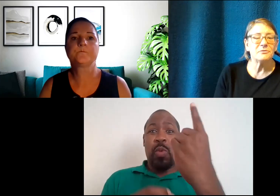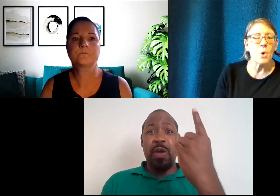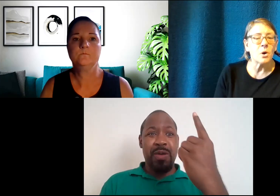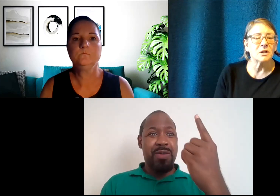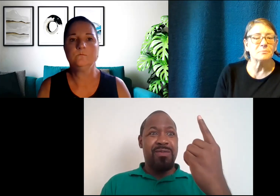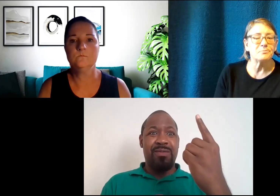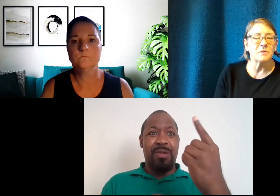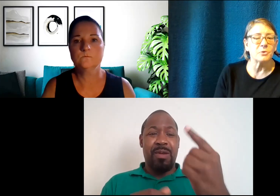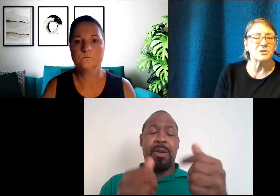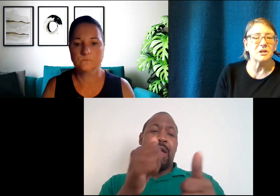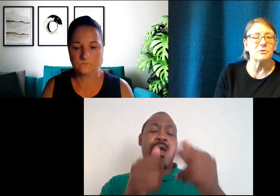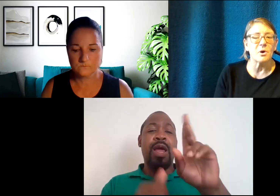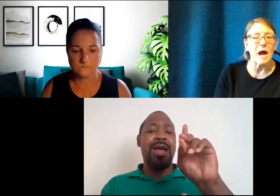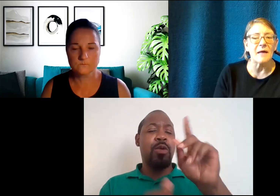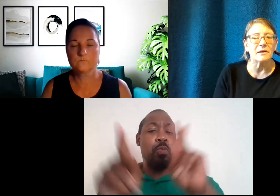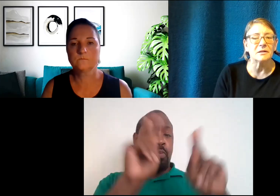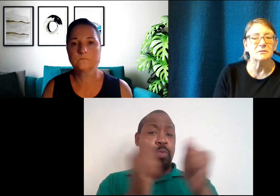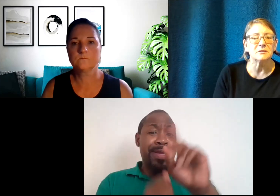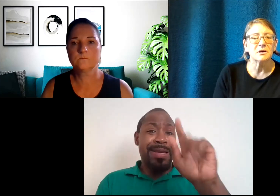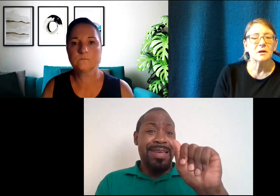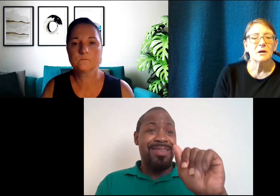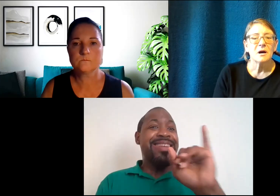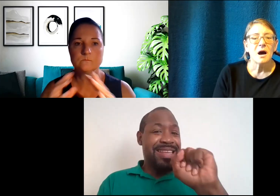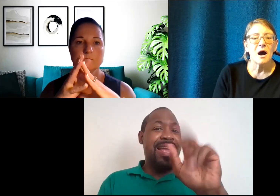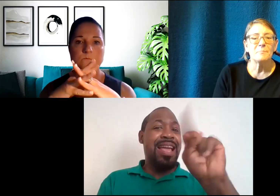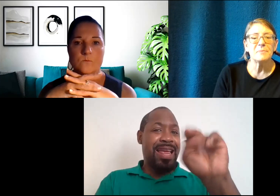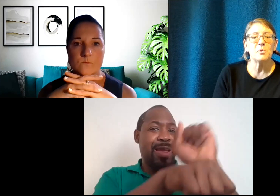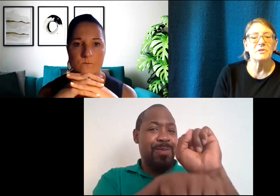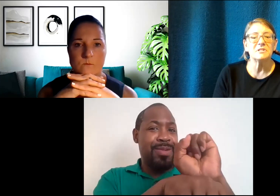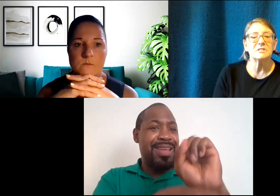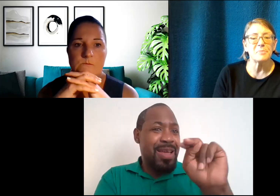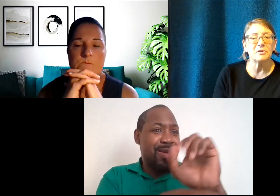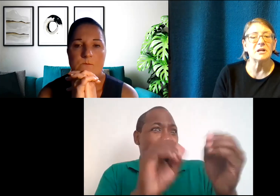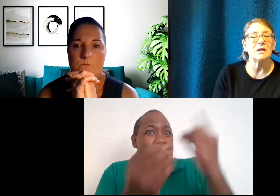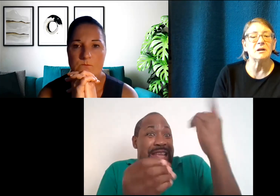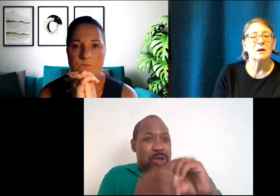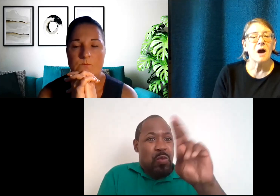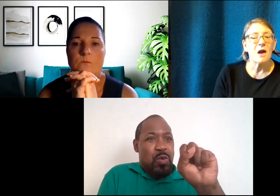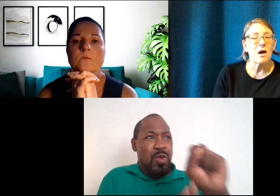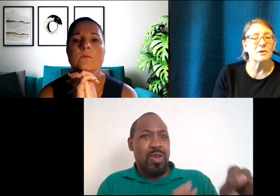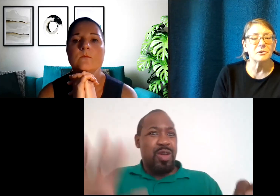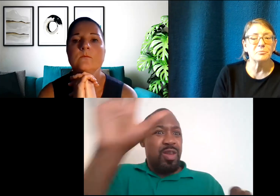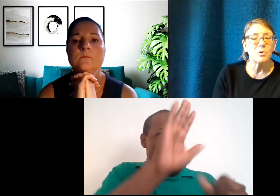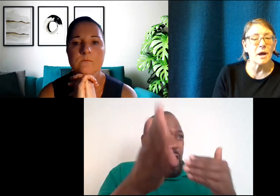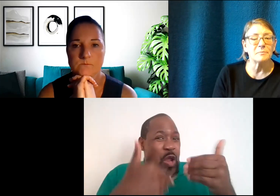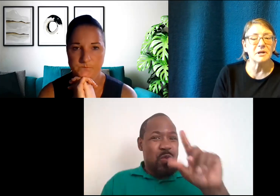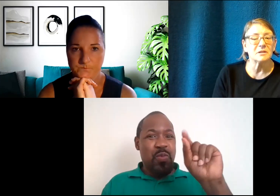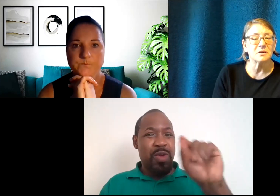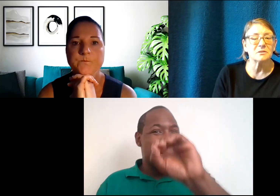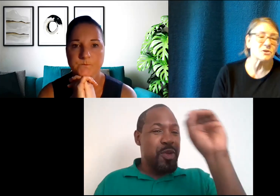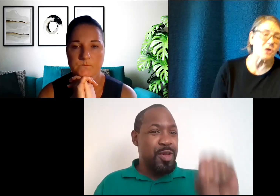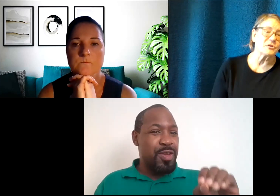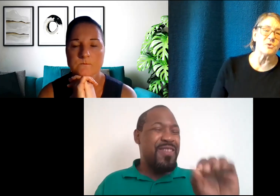but unfortunately here in Rhode Island, people with a disability are